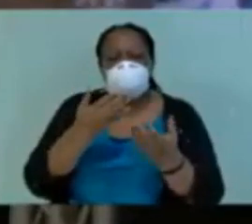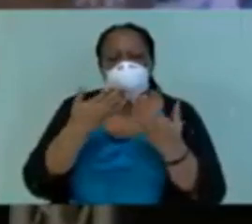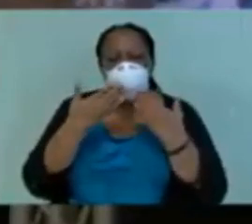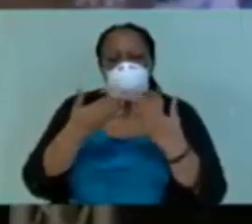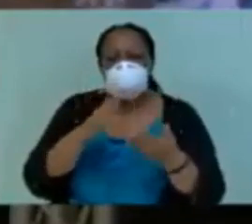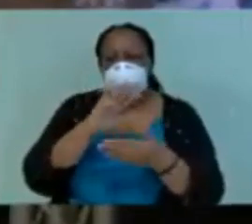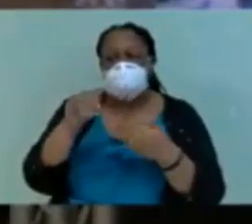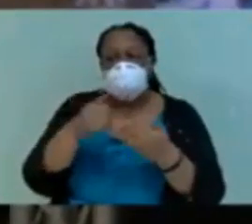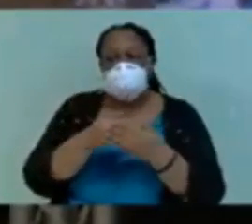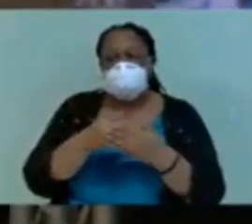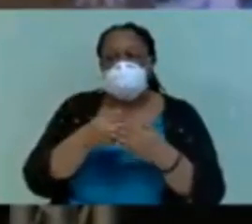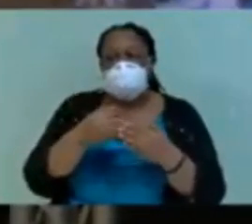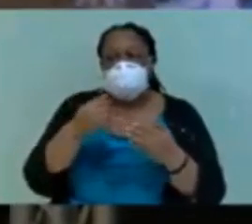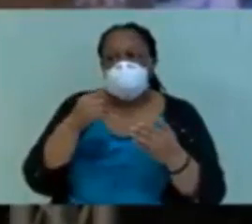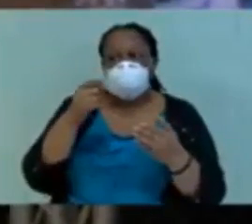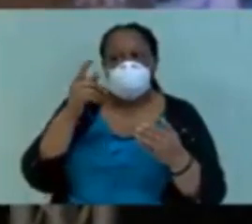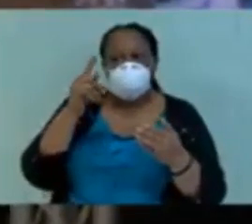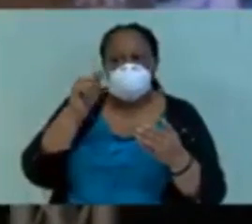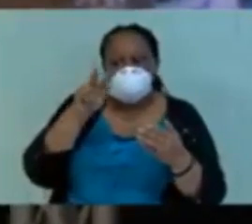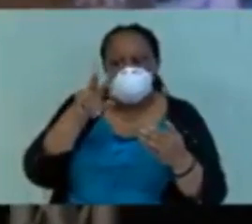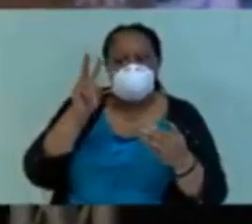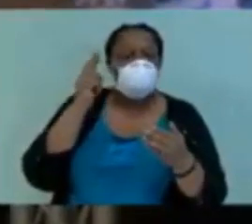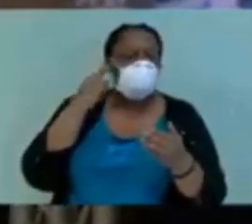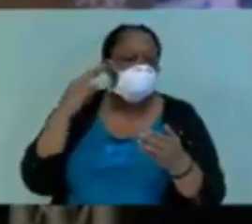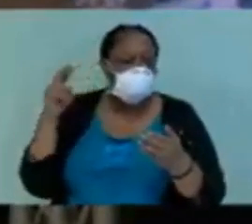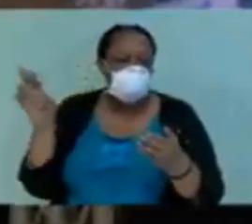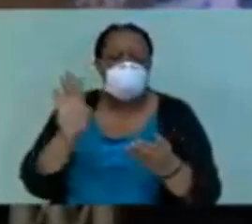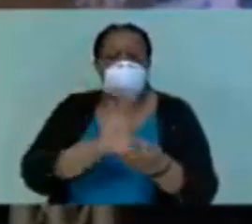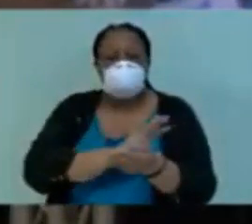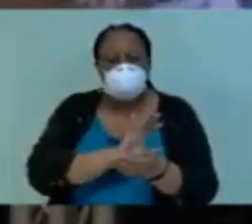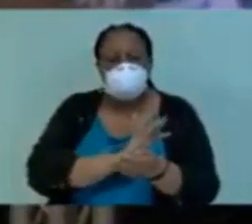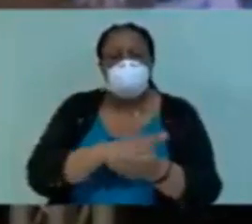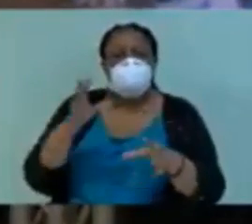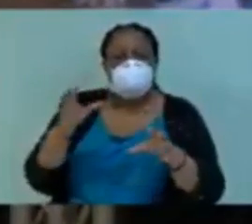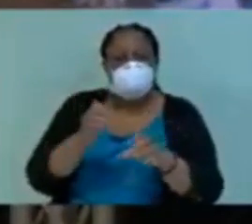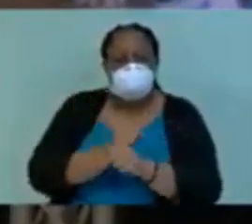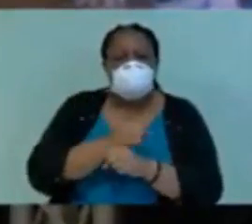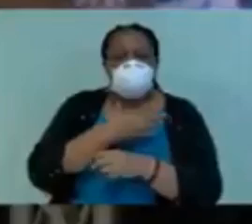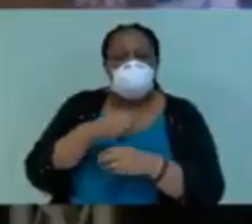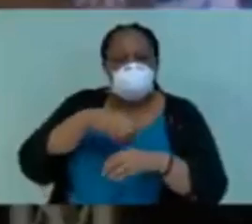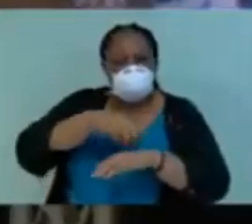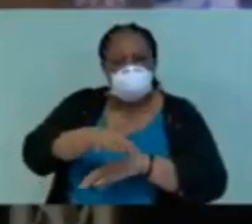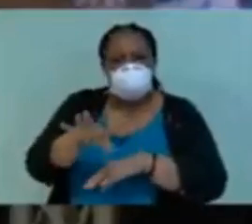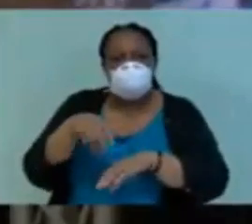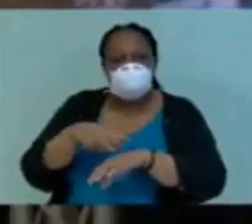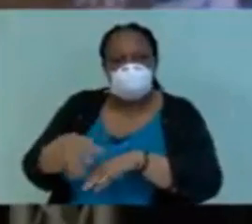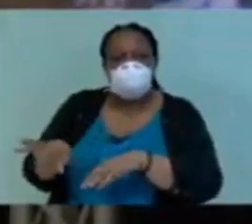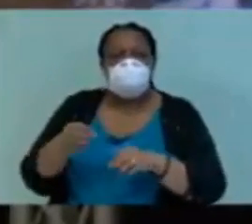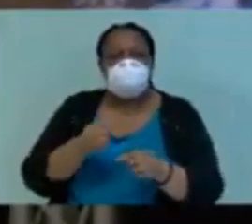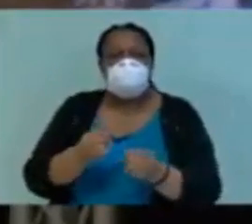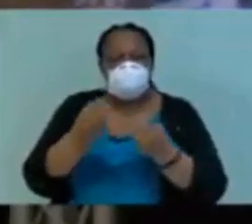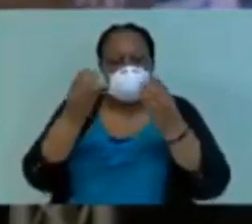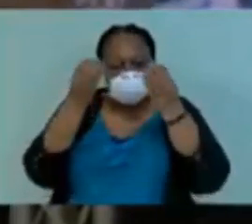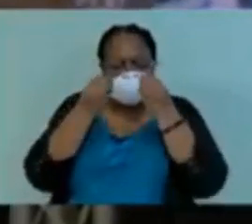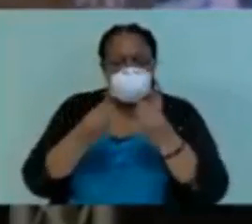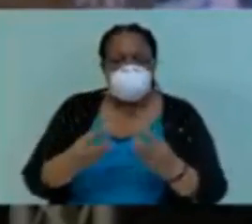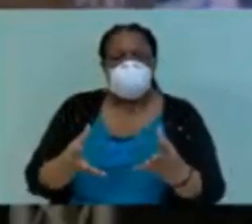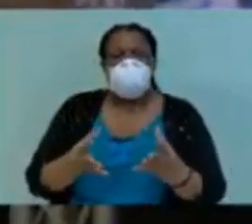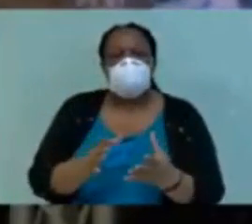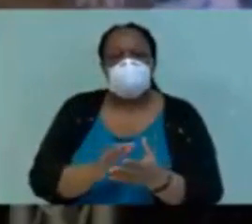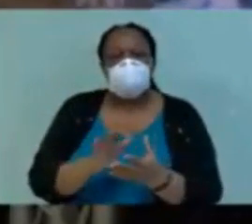Responsibility for Health, the Honorable Wendy Phipps, our Comptroller of Customs, Mr. Kennedy De